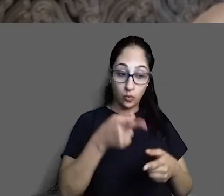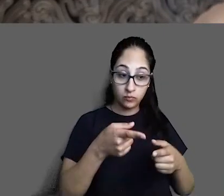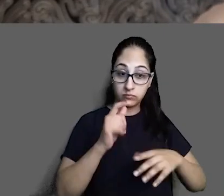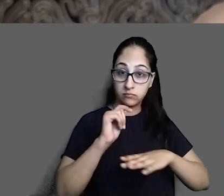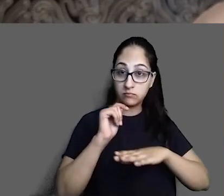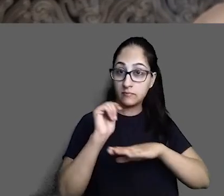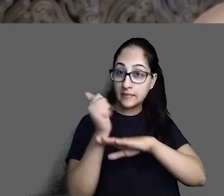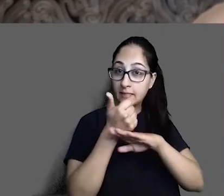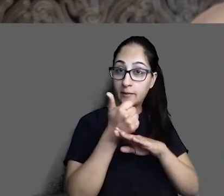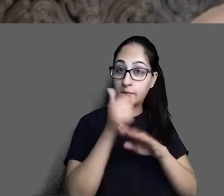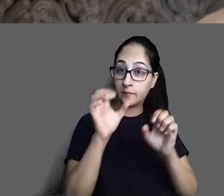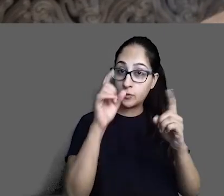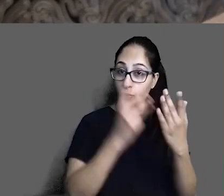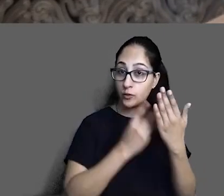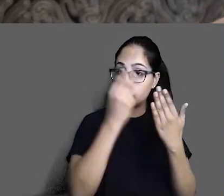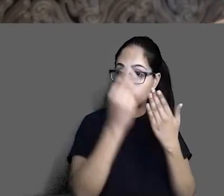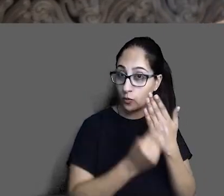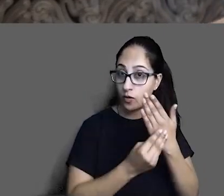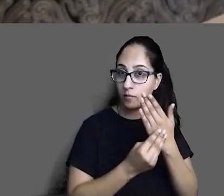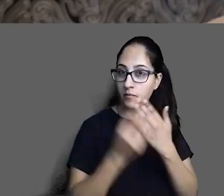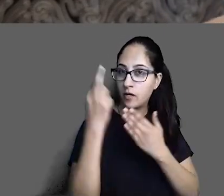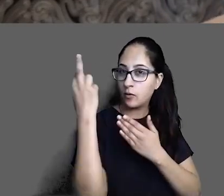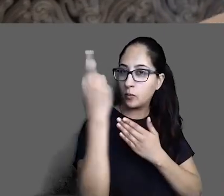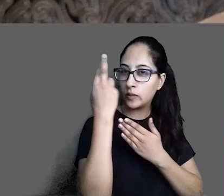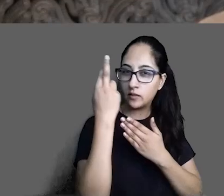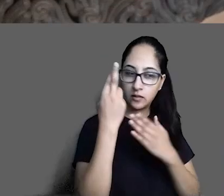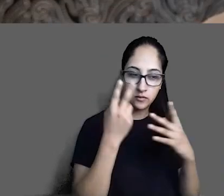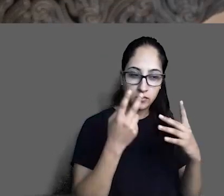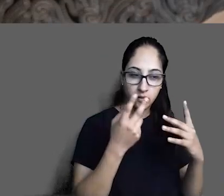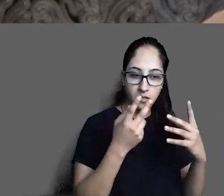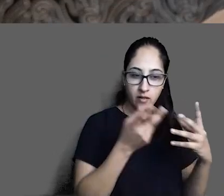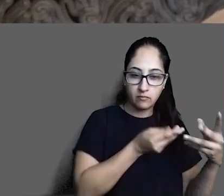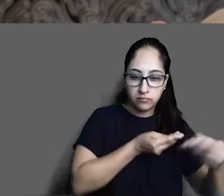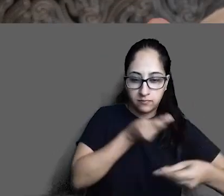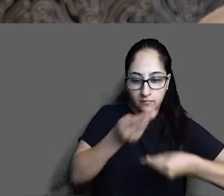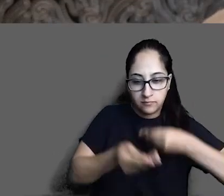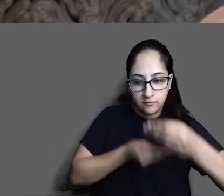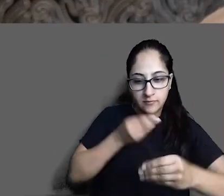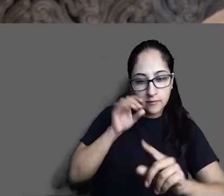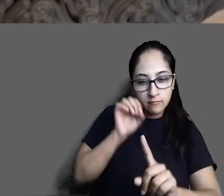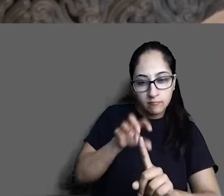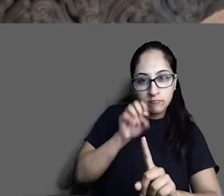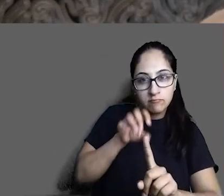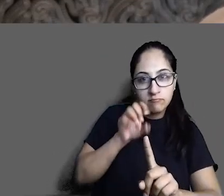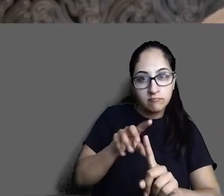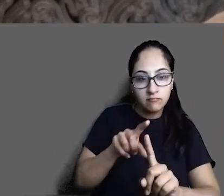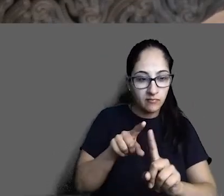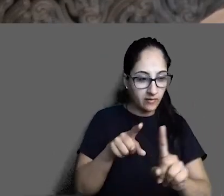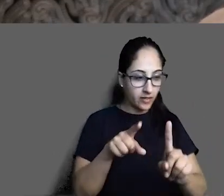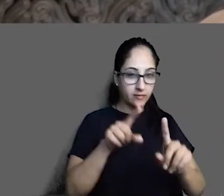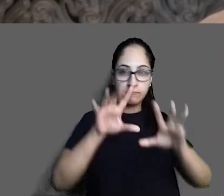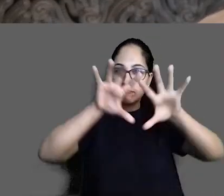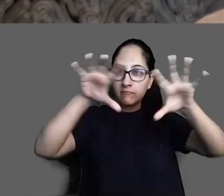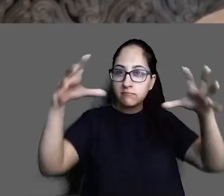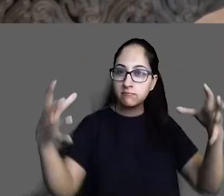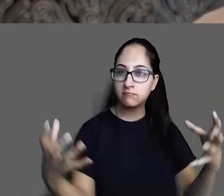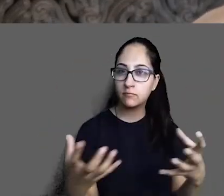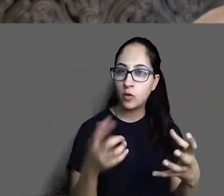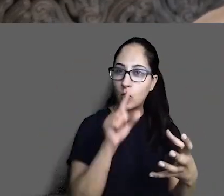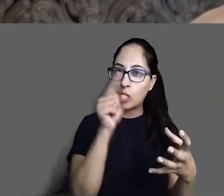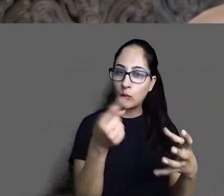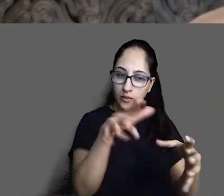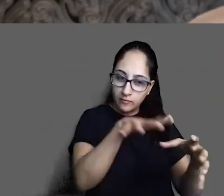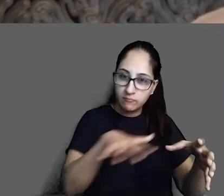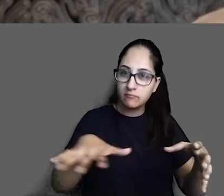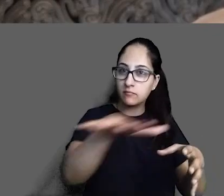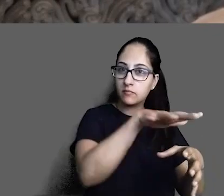we were nurturing in Central Asia. We had to connect them with the arts communities and musicians and creators in